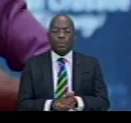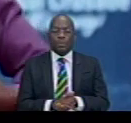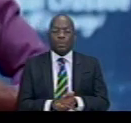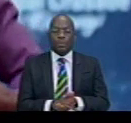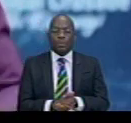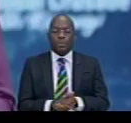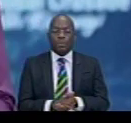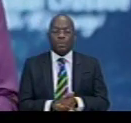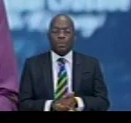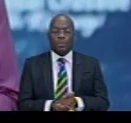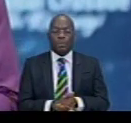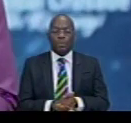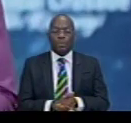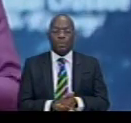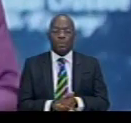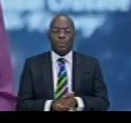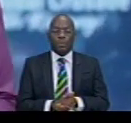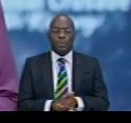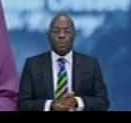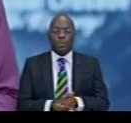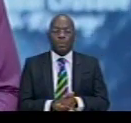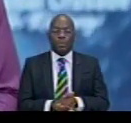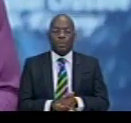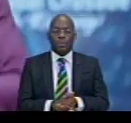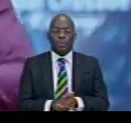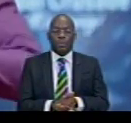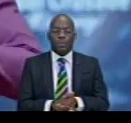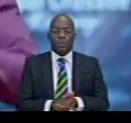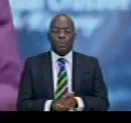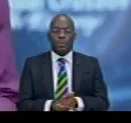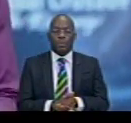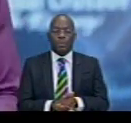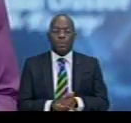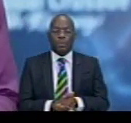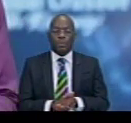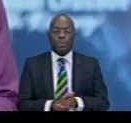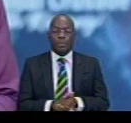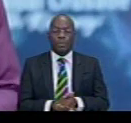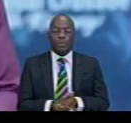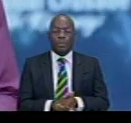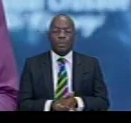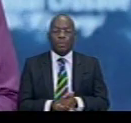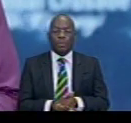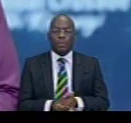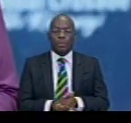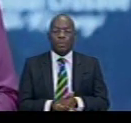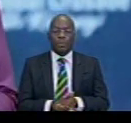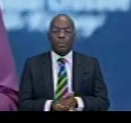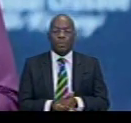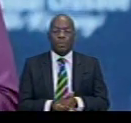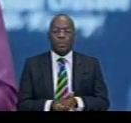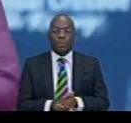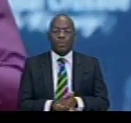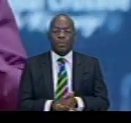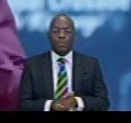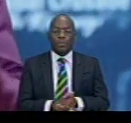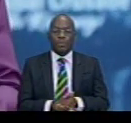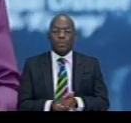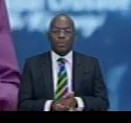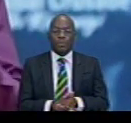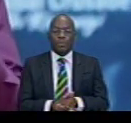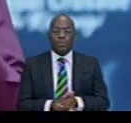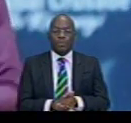Mon côté gauche, j'avais de douleurs atroces et j'ai pris donc des remèdes primaires, mais ça n'a pas